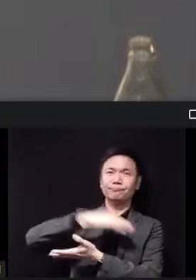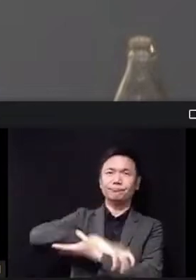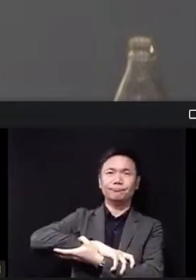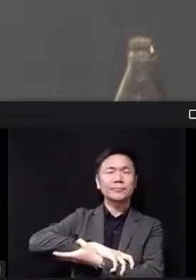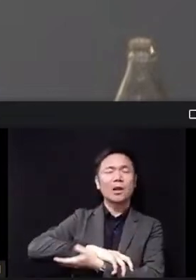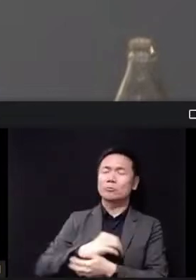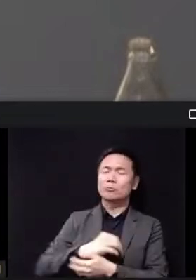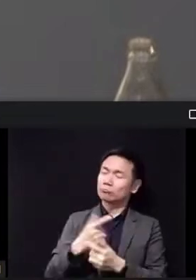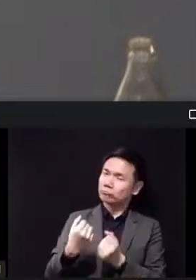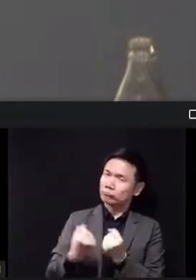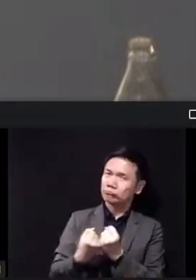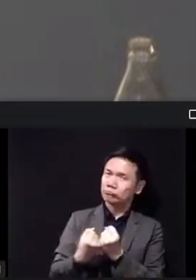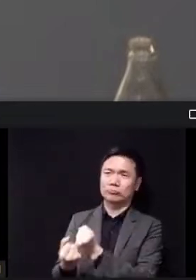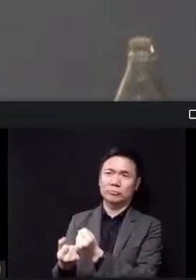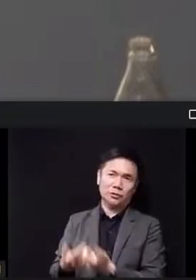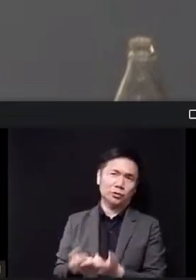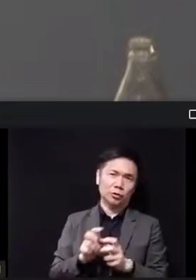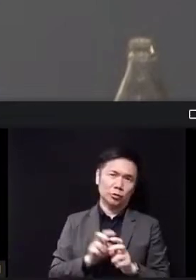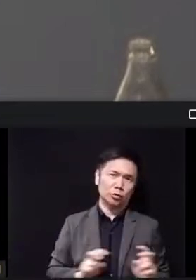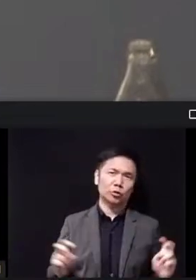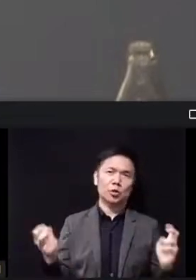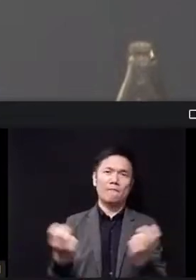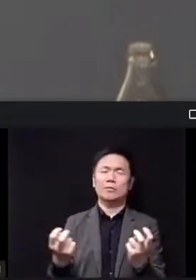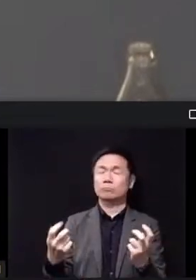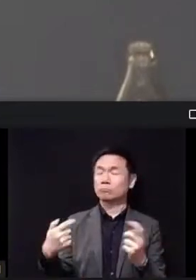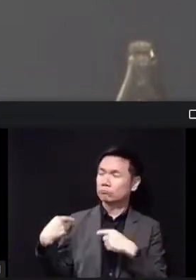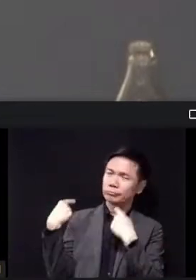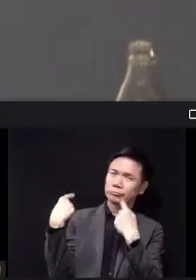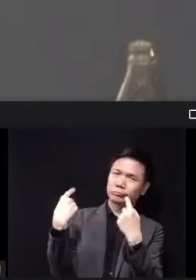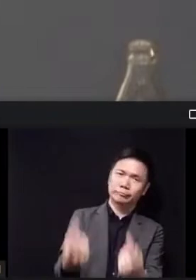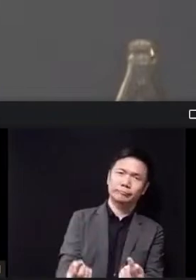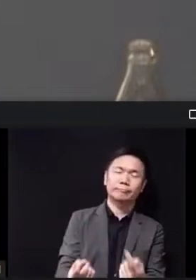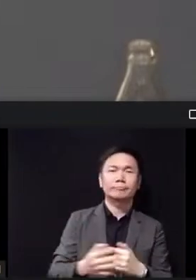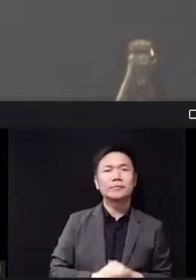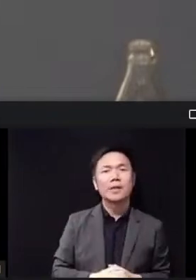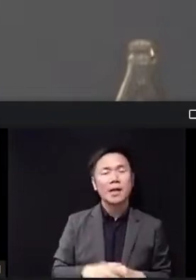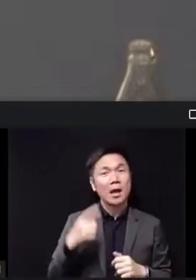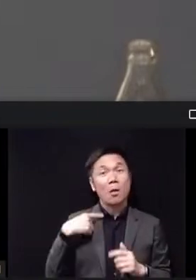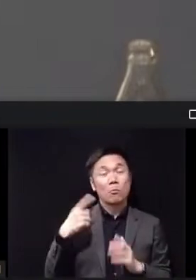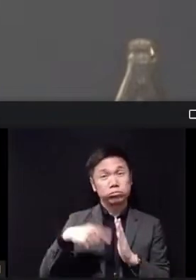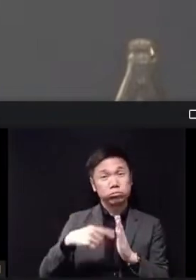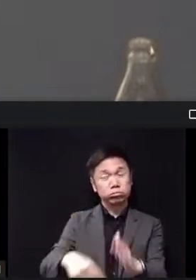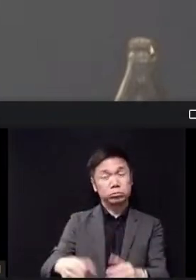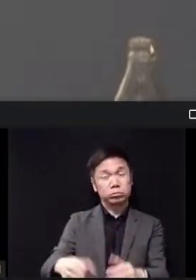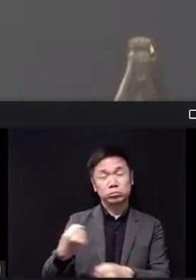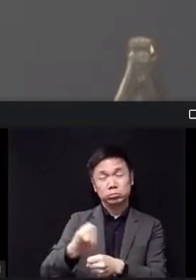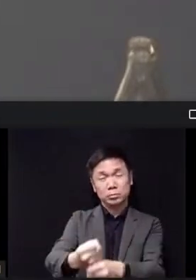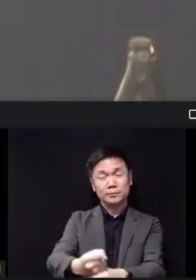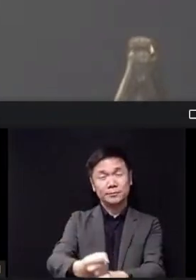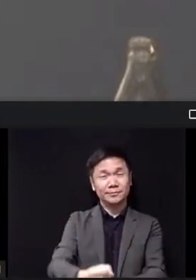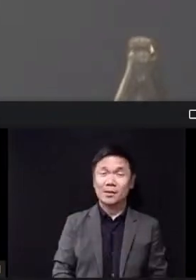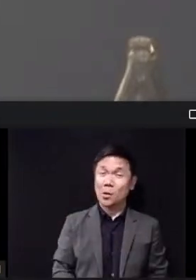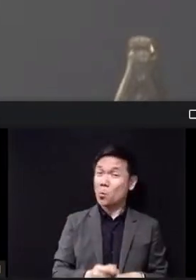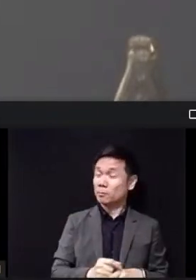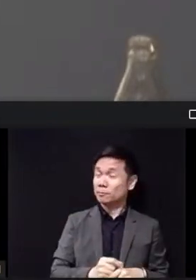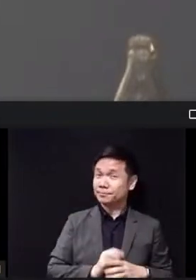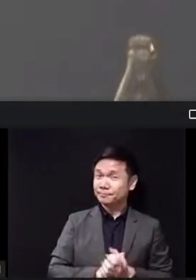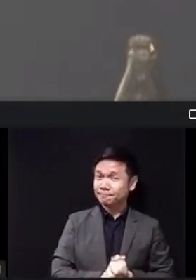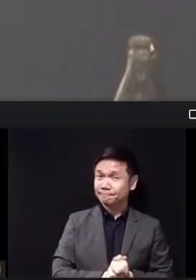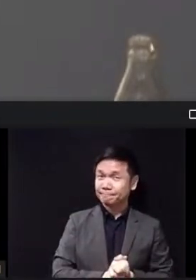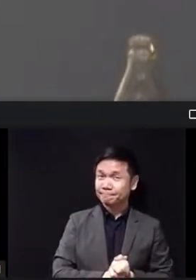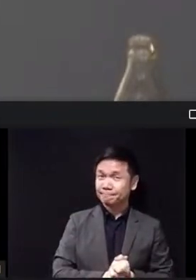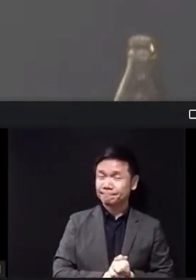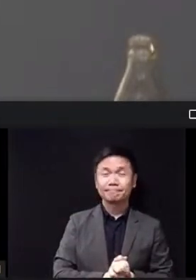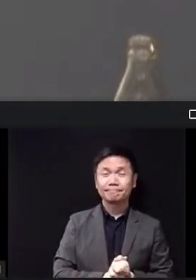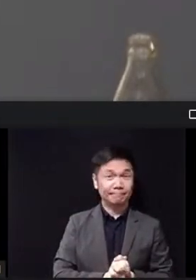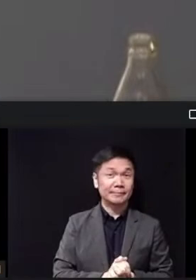many aspects of the conference over many months and throughout this meeting. We hope to continue to build on